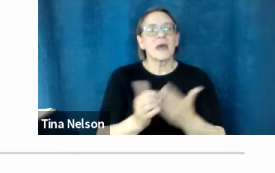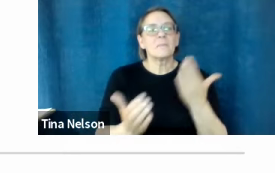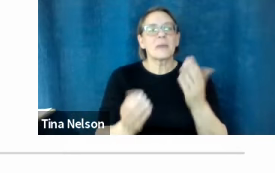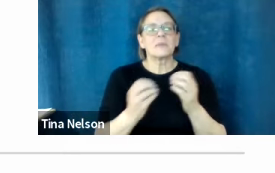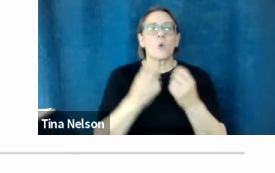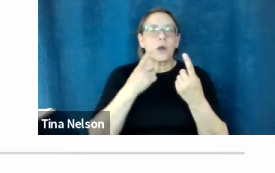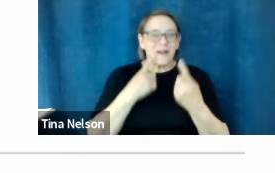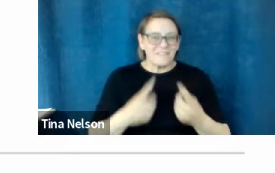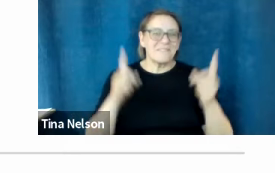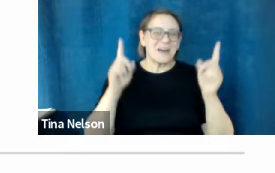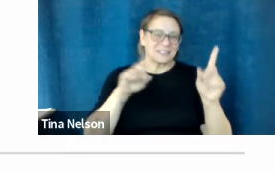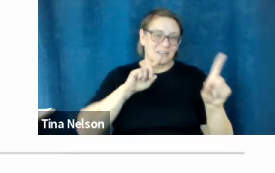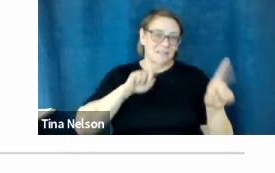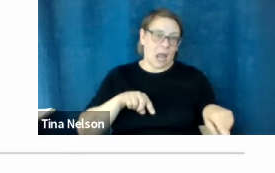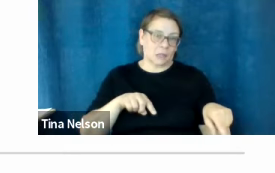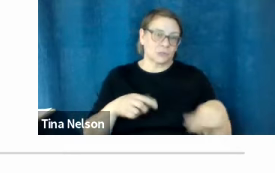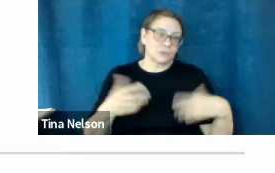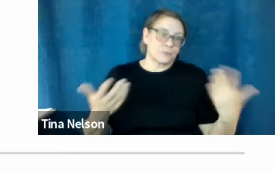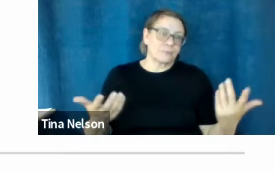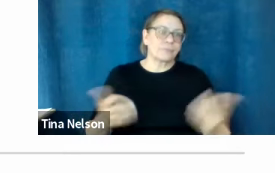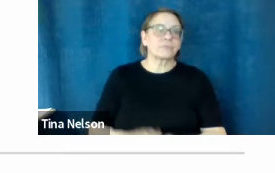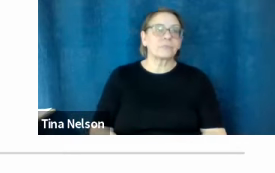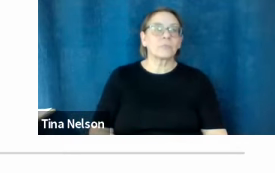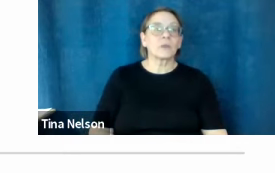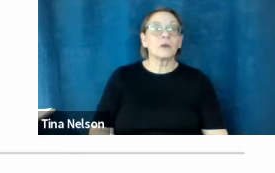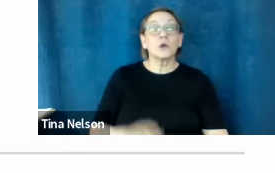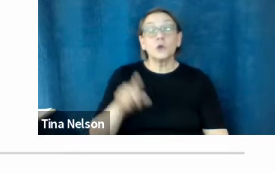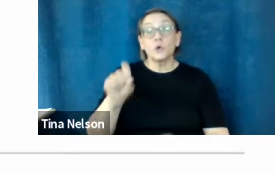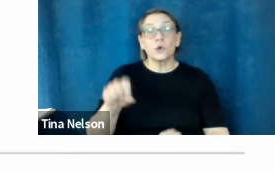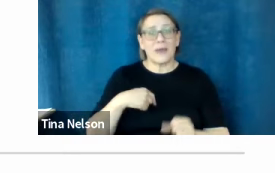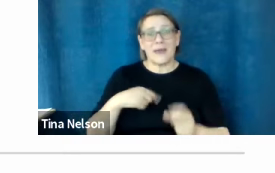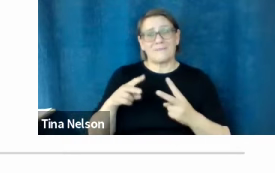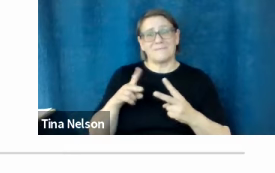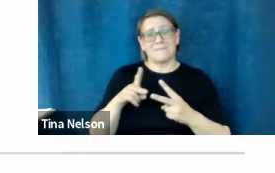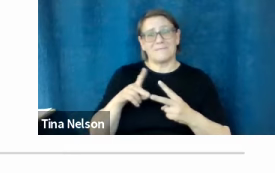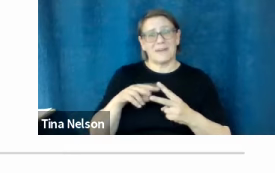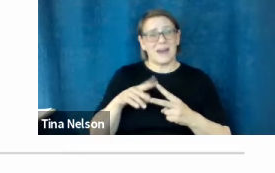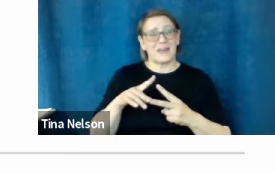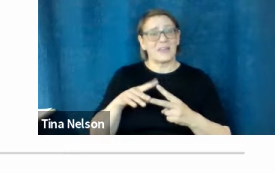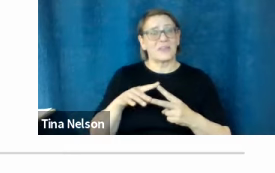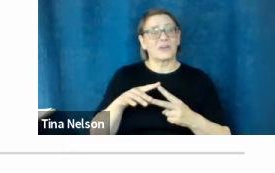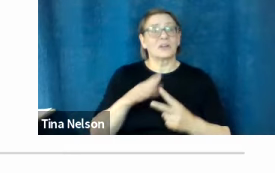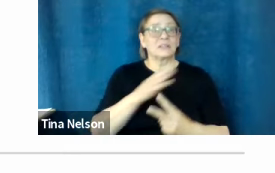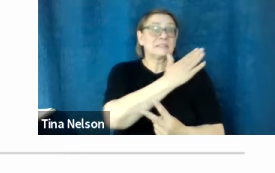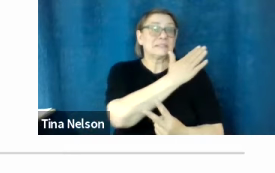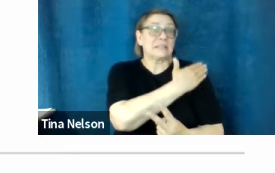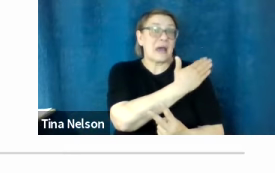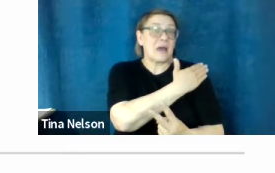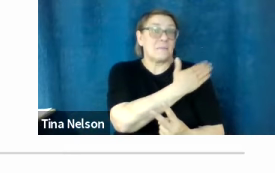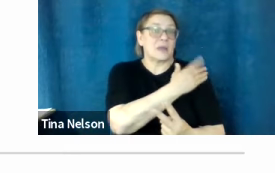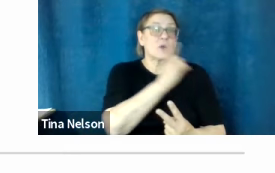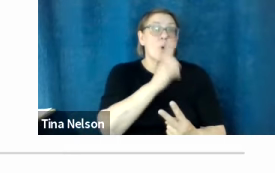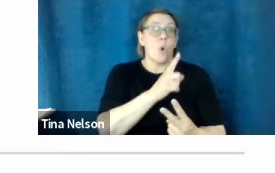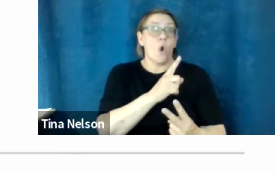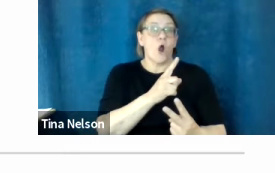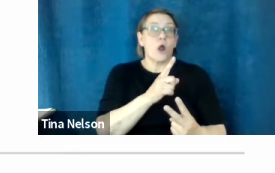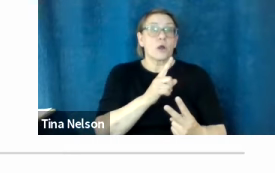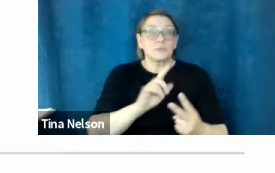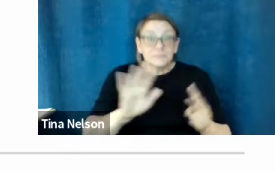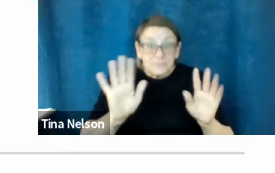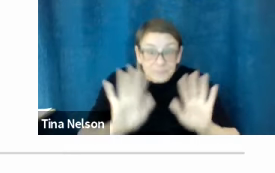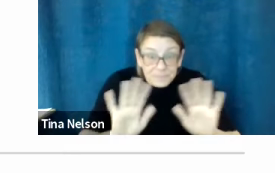answer in this case. Certainly you could have either, you could have gently tapping someone on the shoulder, or you could have someone